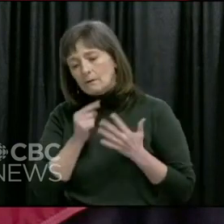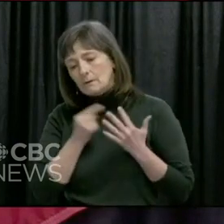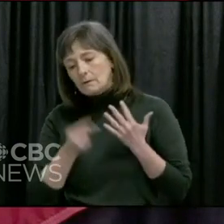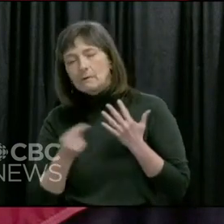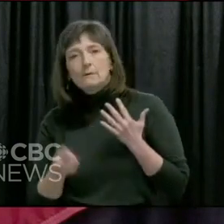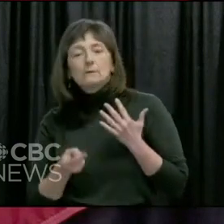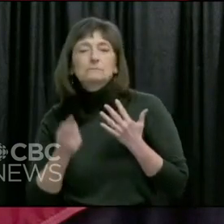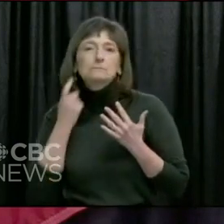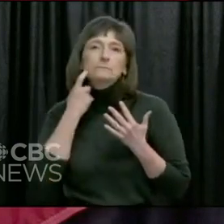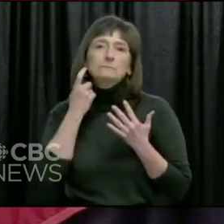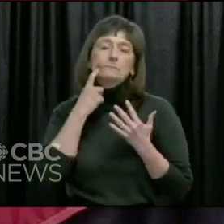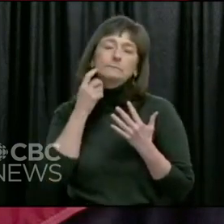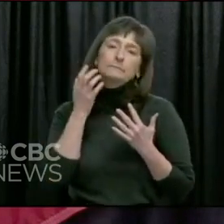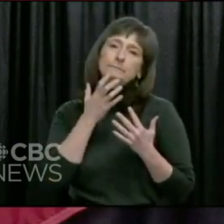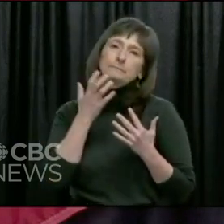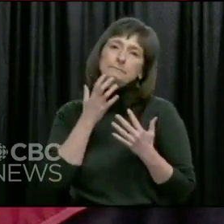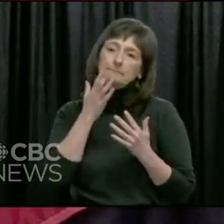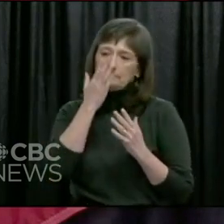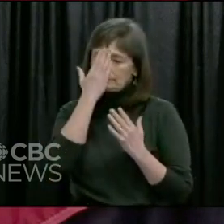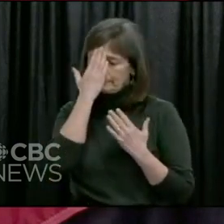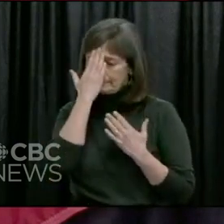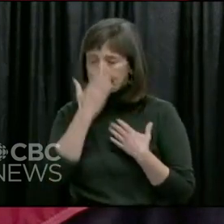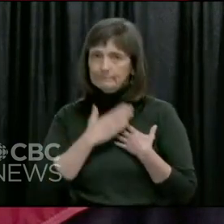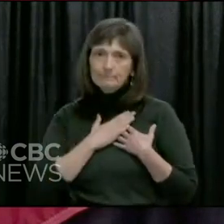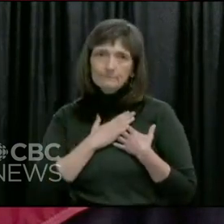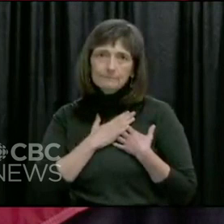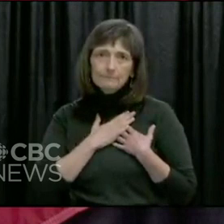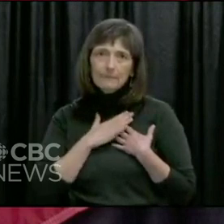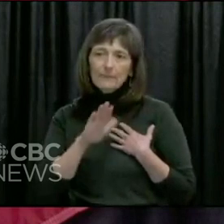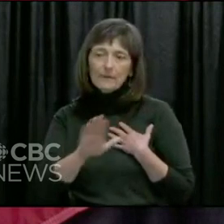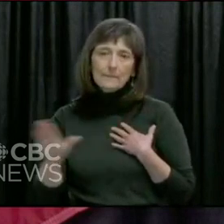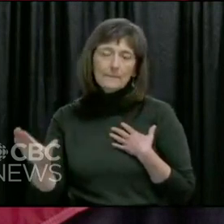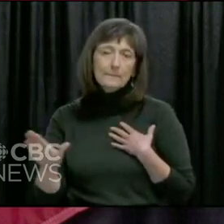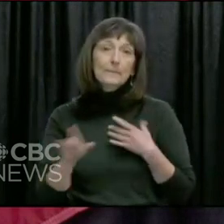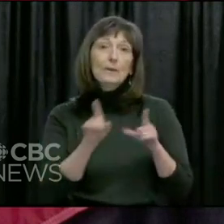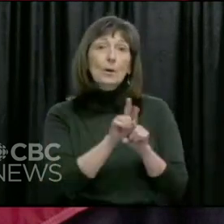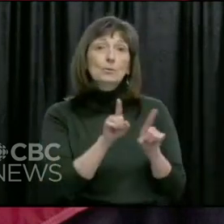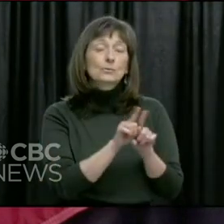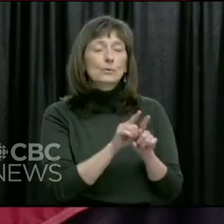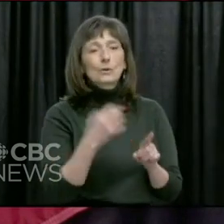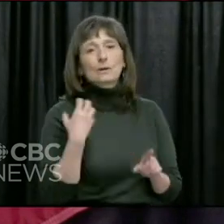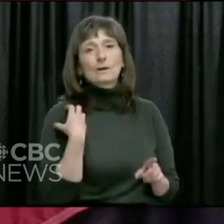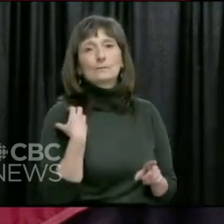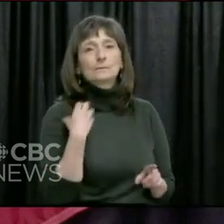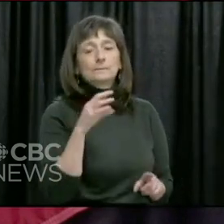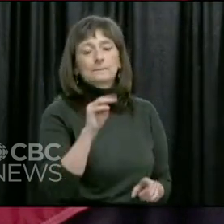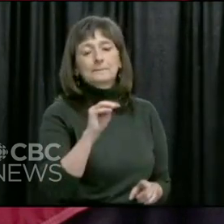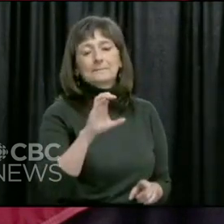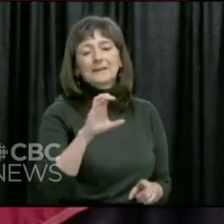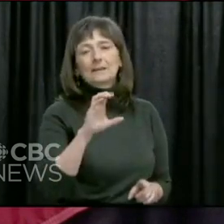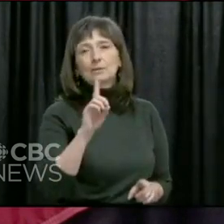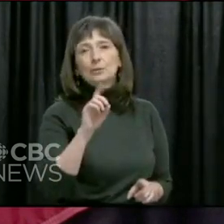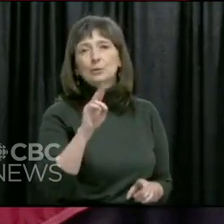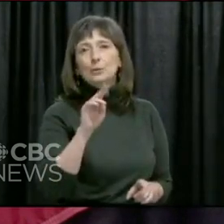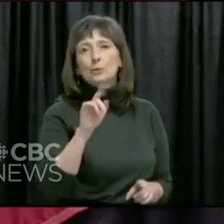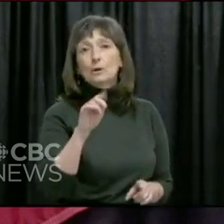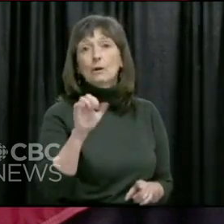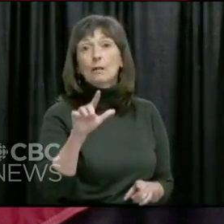weeks. We are also thinking about the family of Captain McDougall, who was recovering from serious